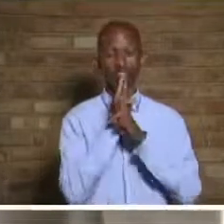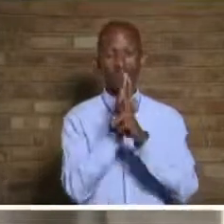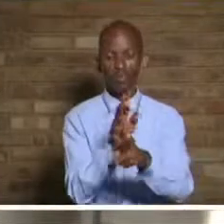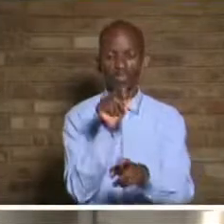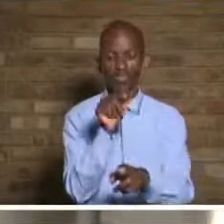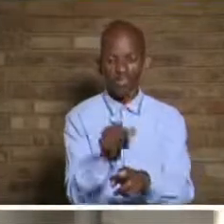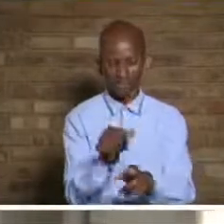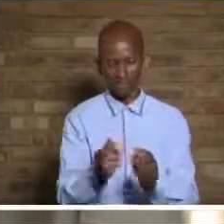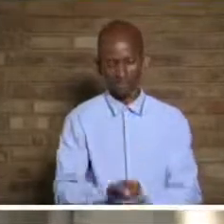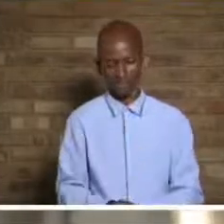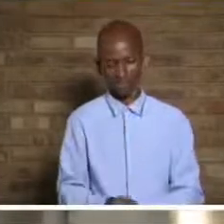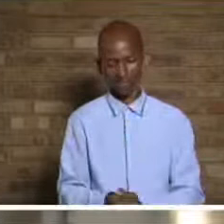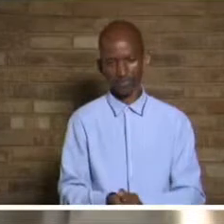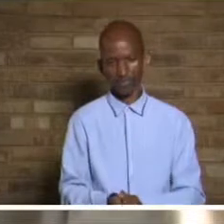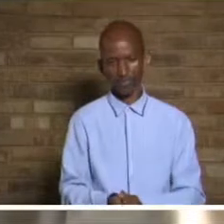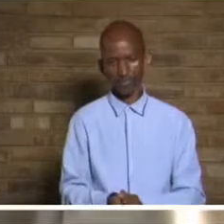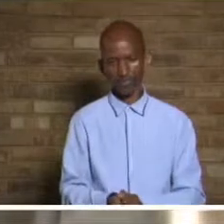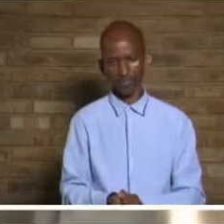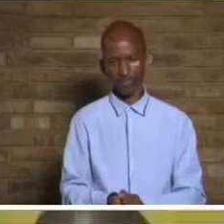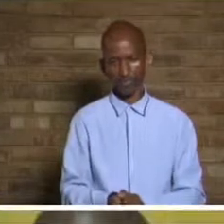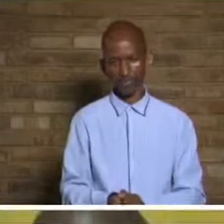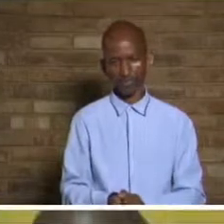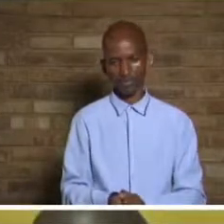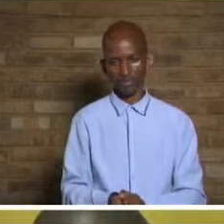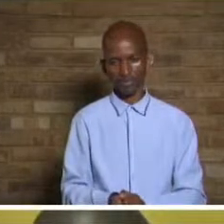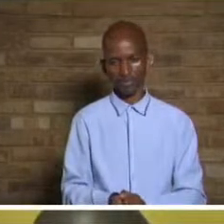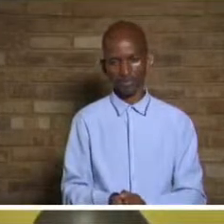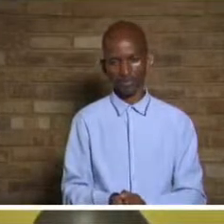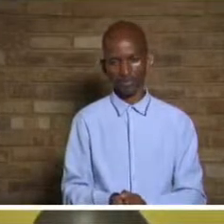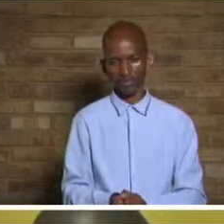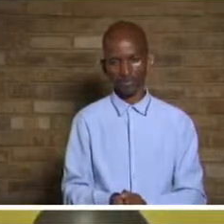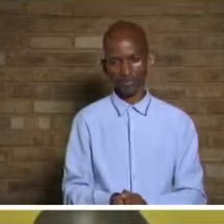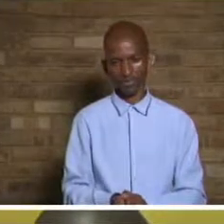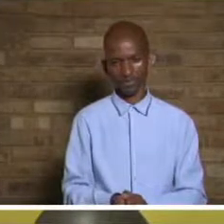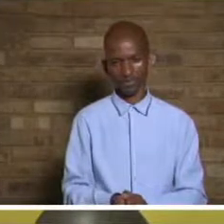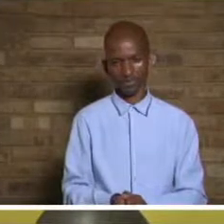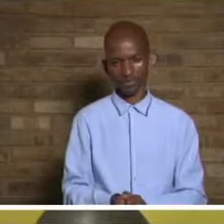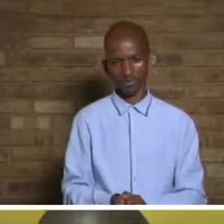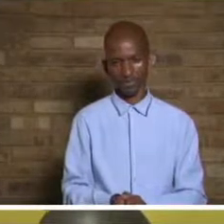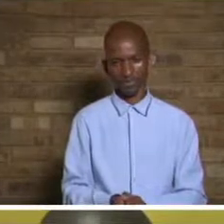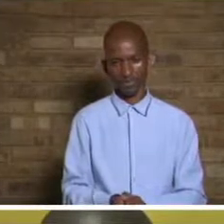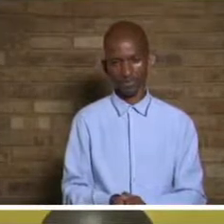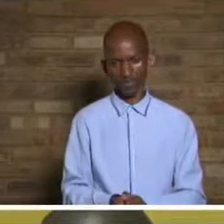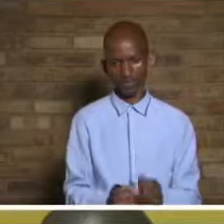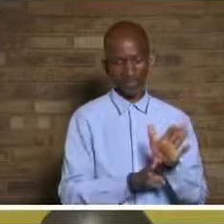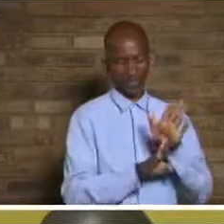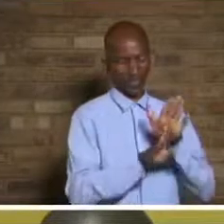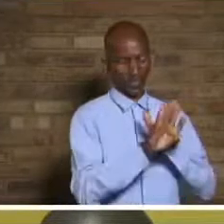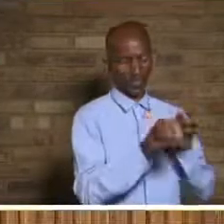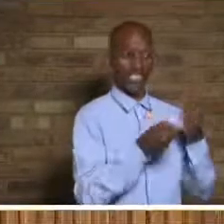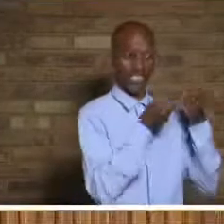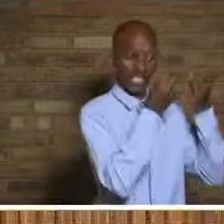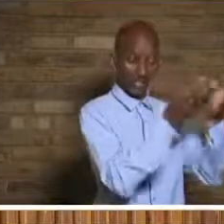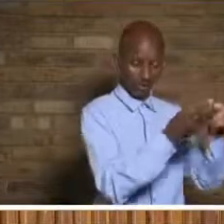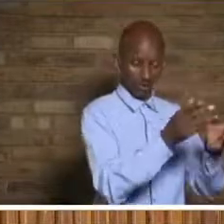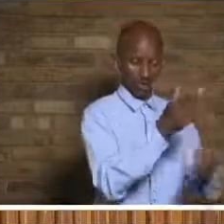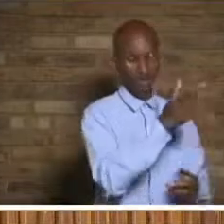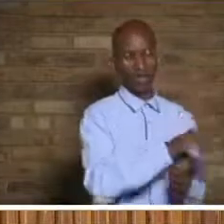imbono bayicubungula nombiko okhona, then they will take it for assent to the President of the Republic,